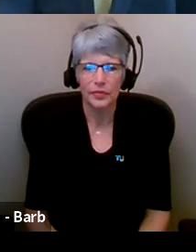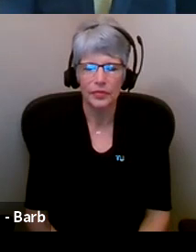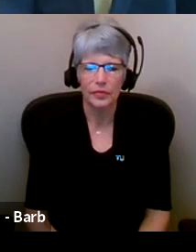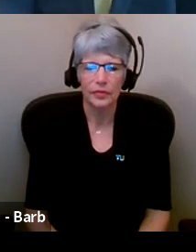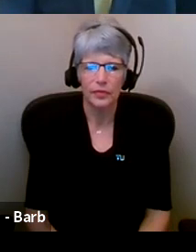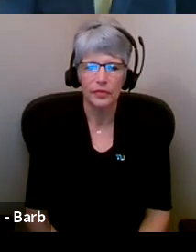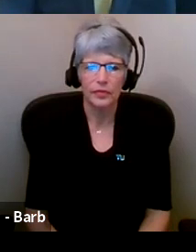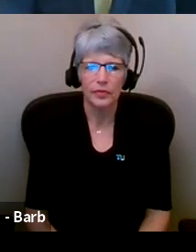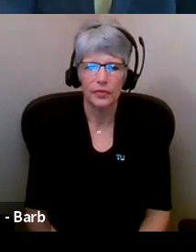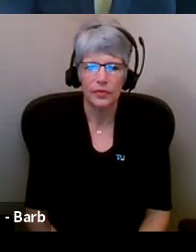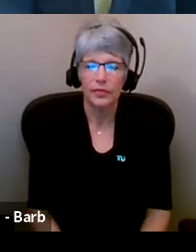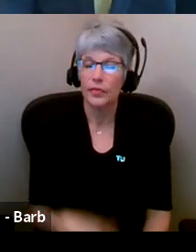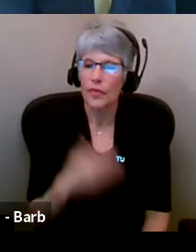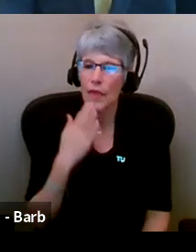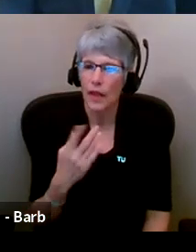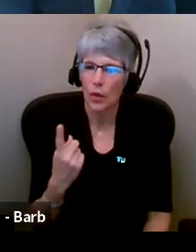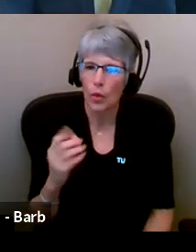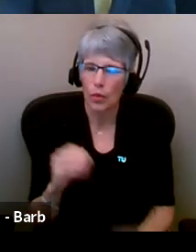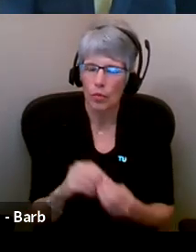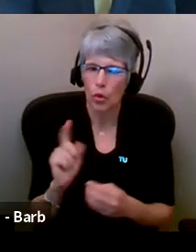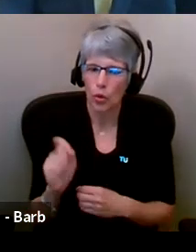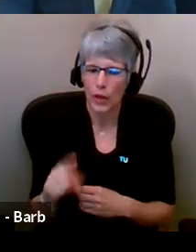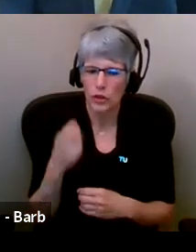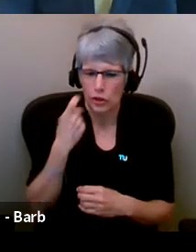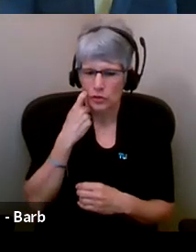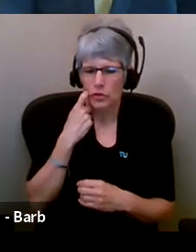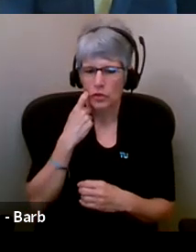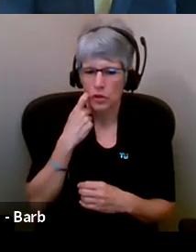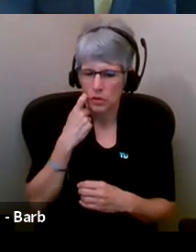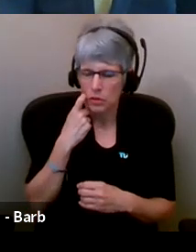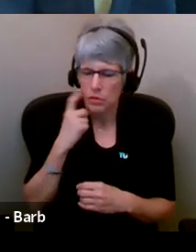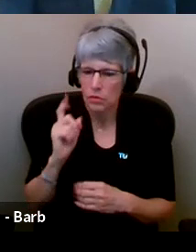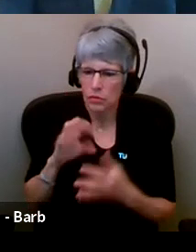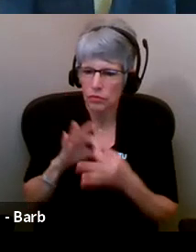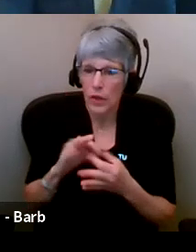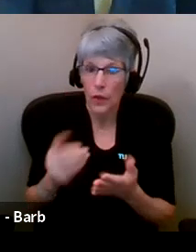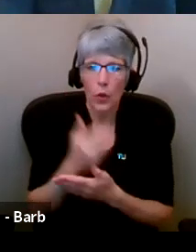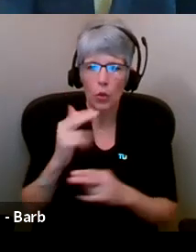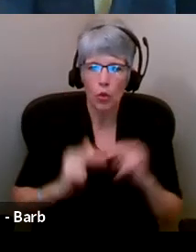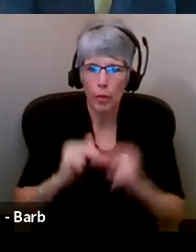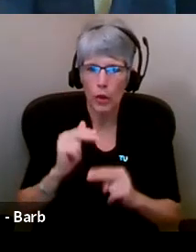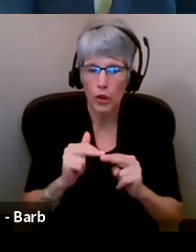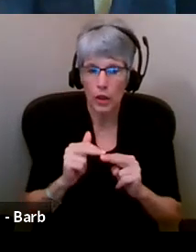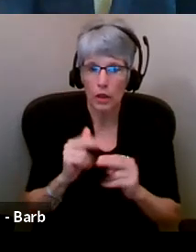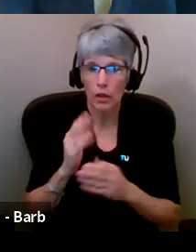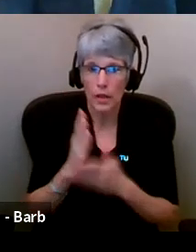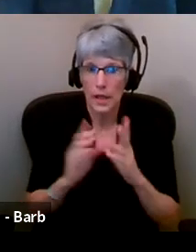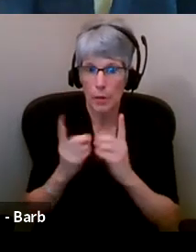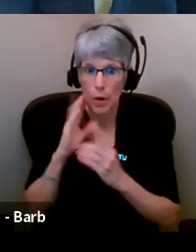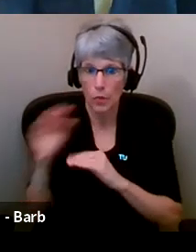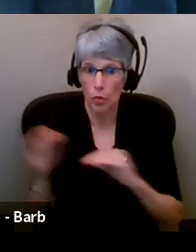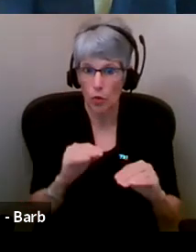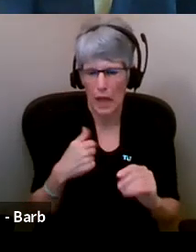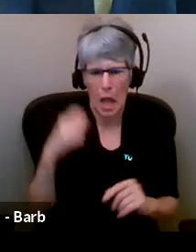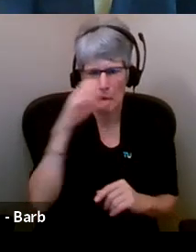Thank you. And there is one follow-up question in that just came in regards to the new building that some departments will be moving to. I'm assuming they